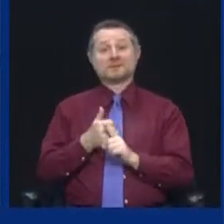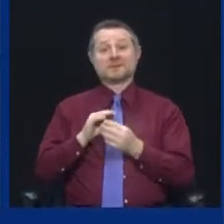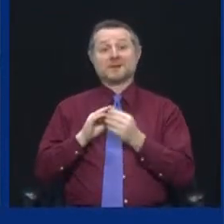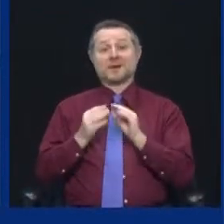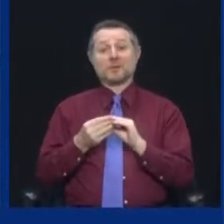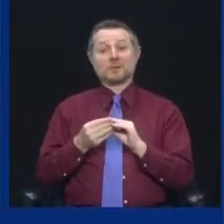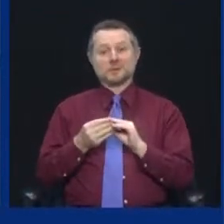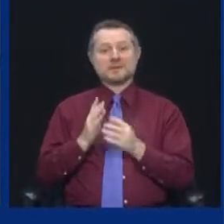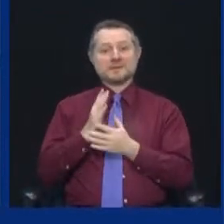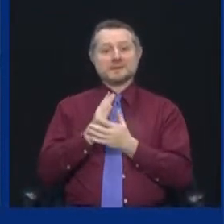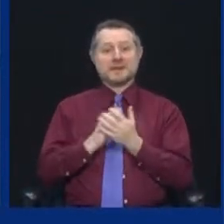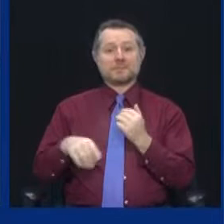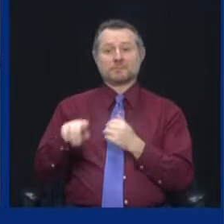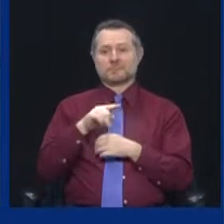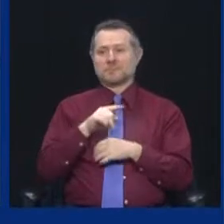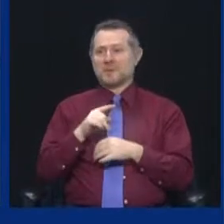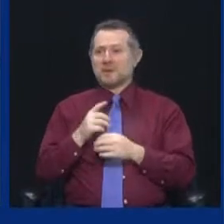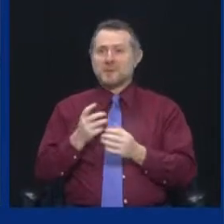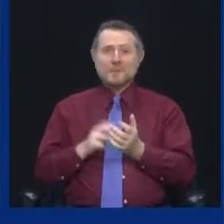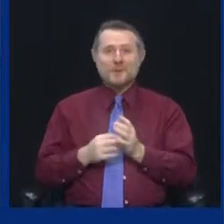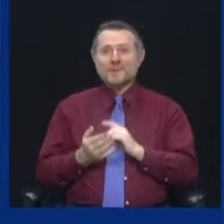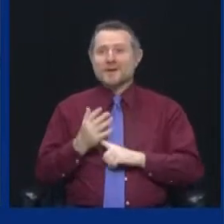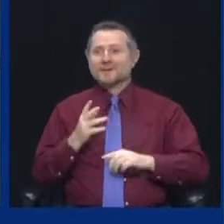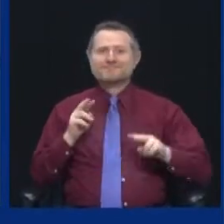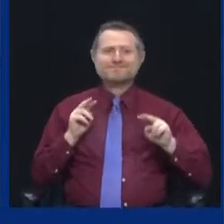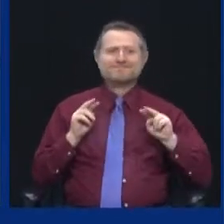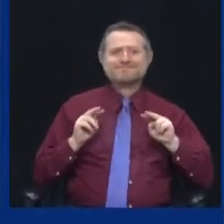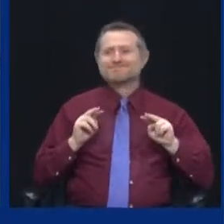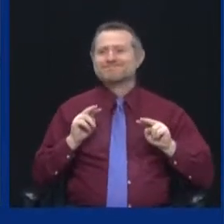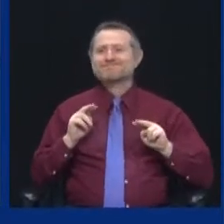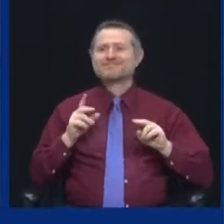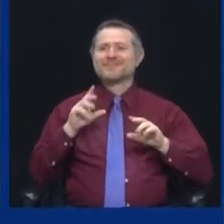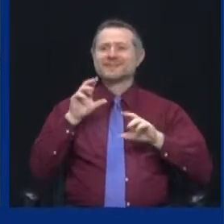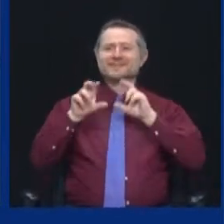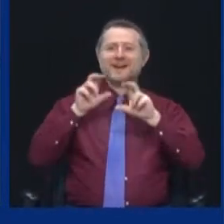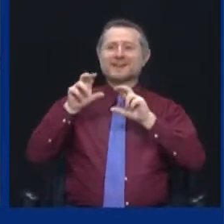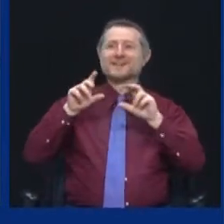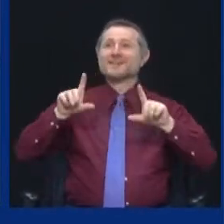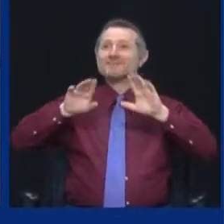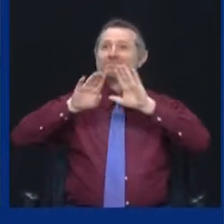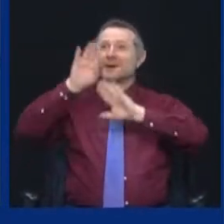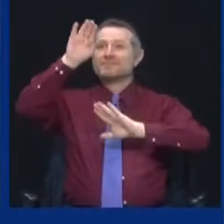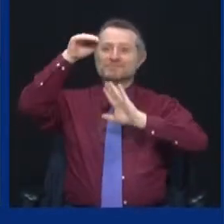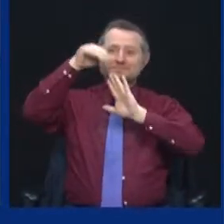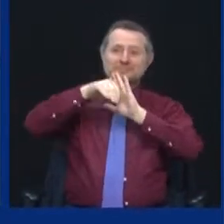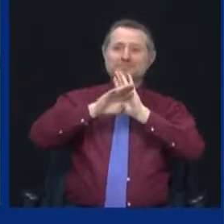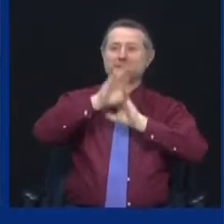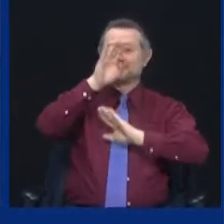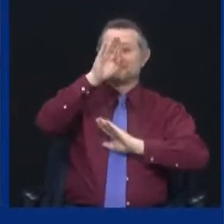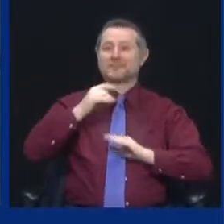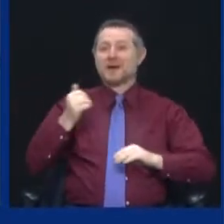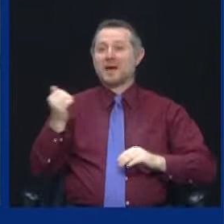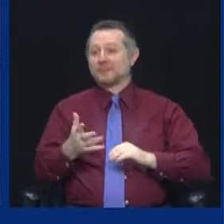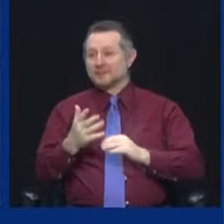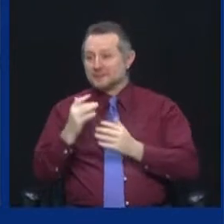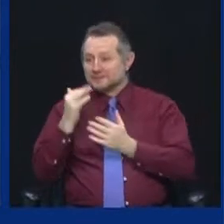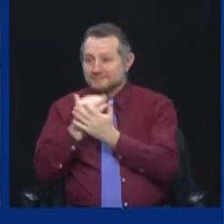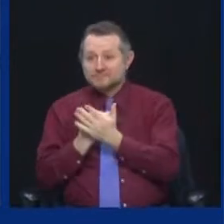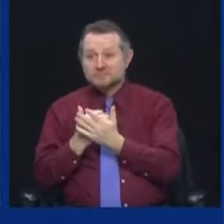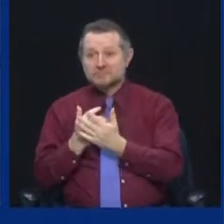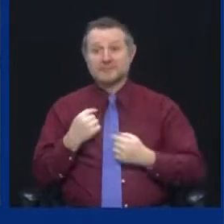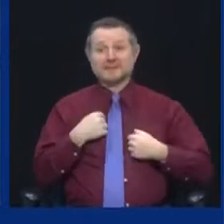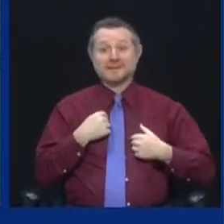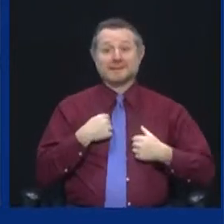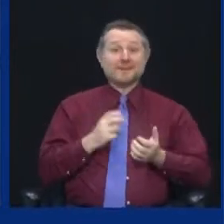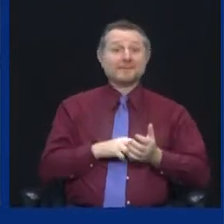every morning, they look at the stock market. Some people get up every morning and look at the gambling sheets. I get up every morning and